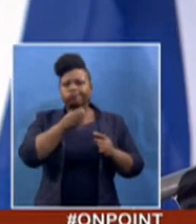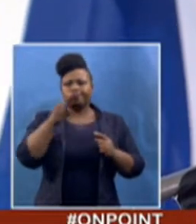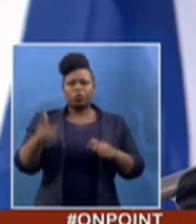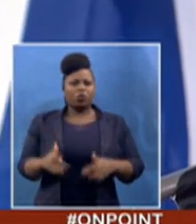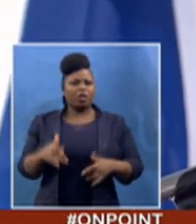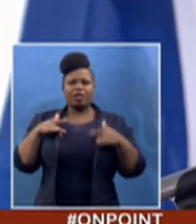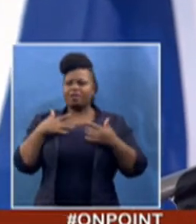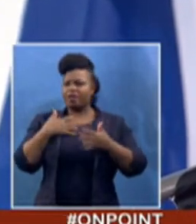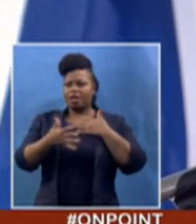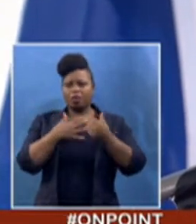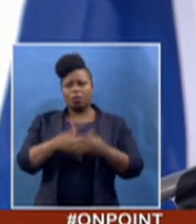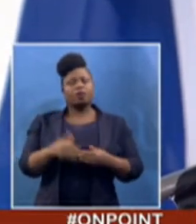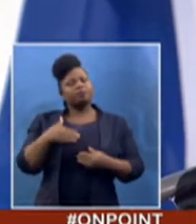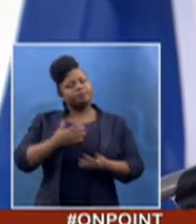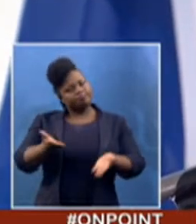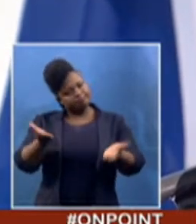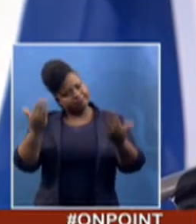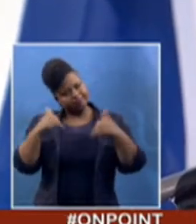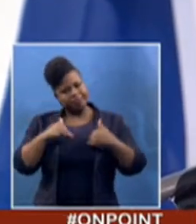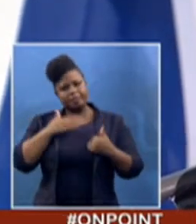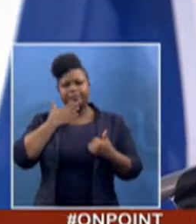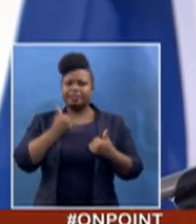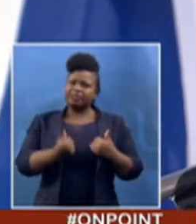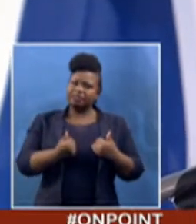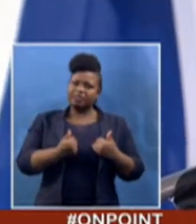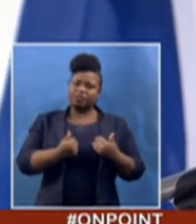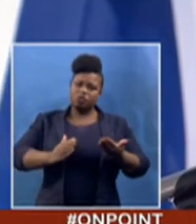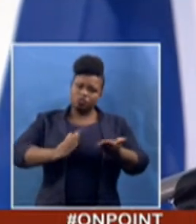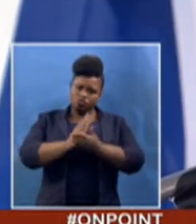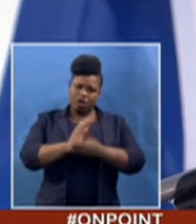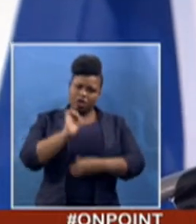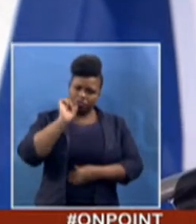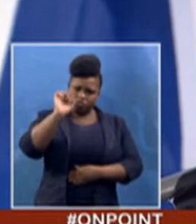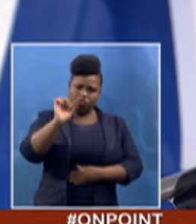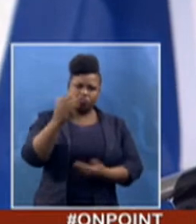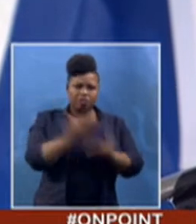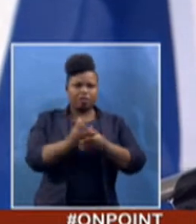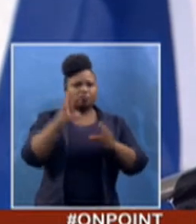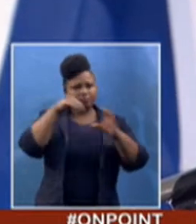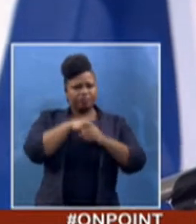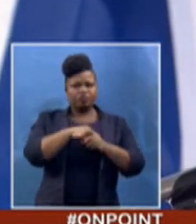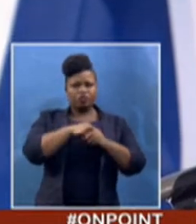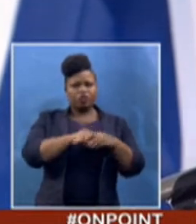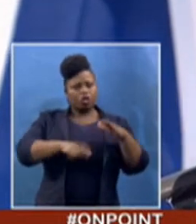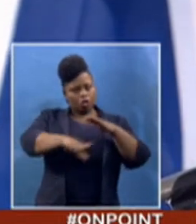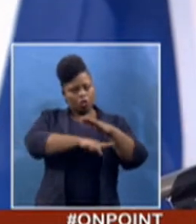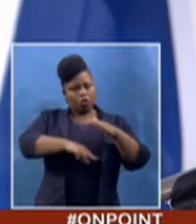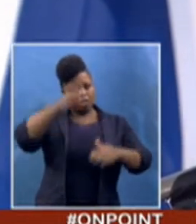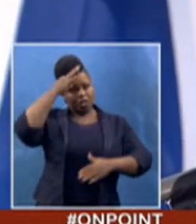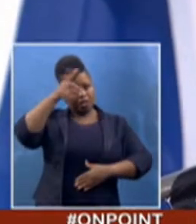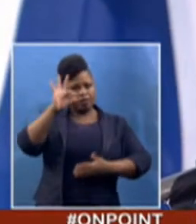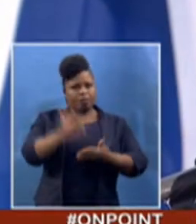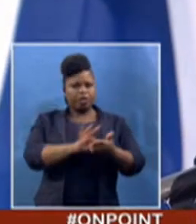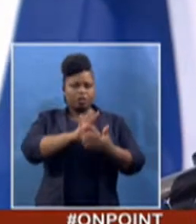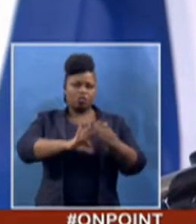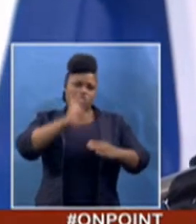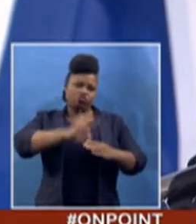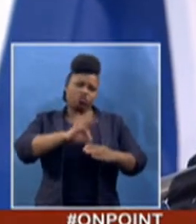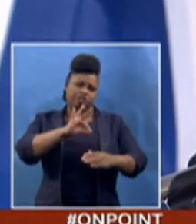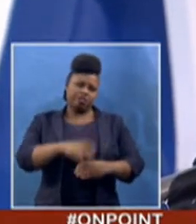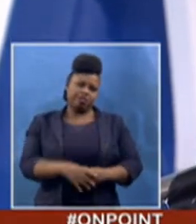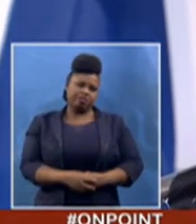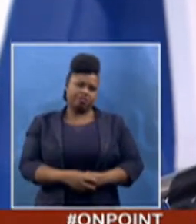to exercise your right in the upcoming local government elections. I call on you to